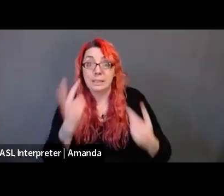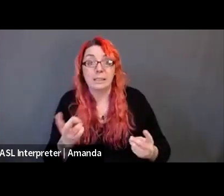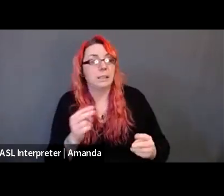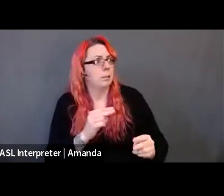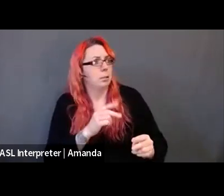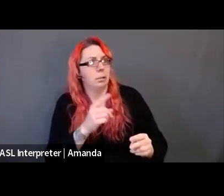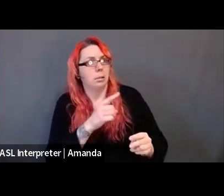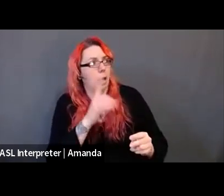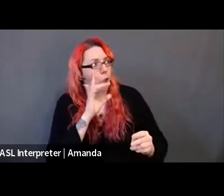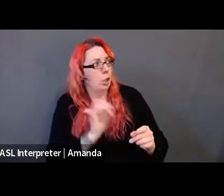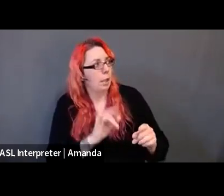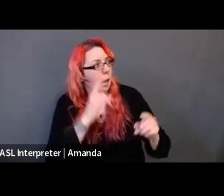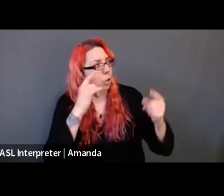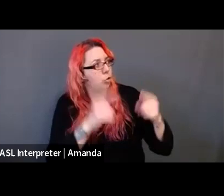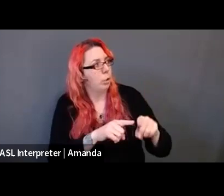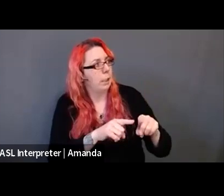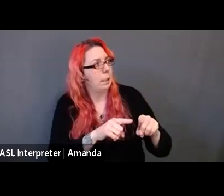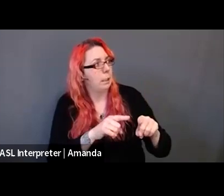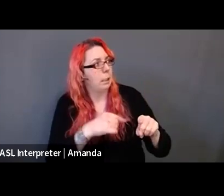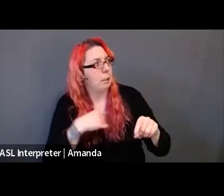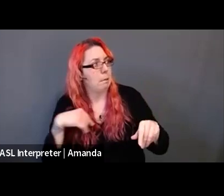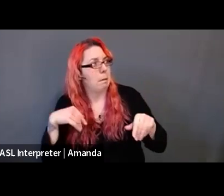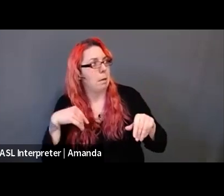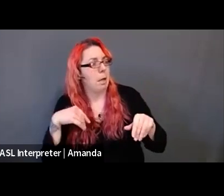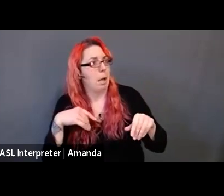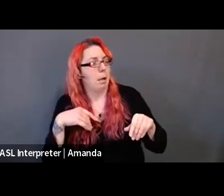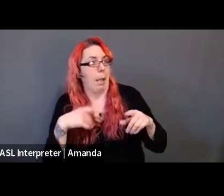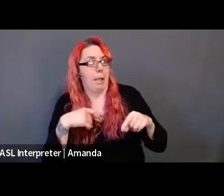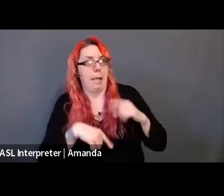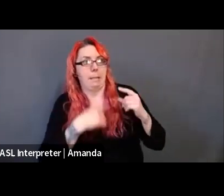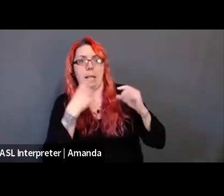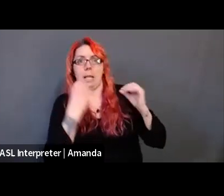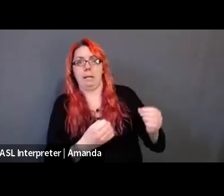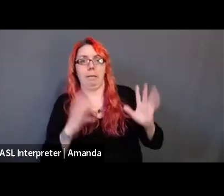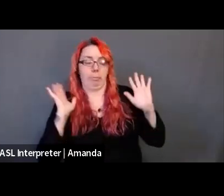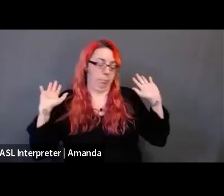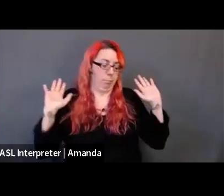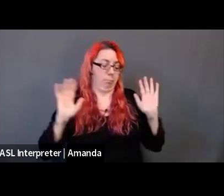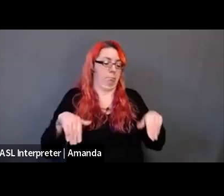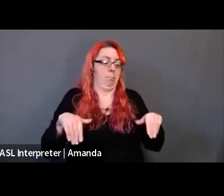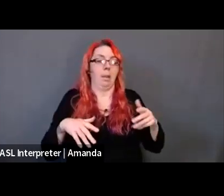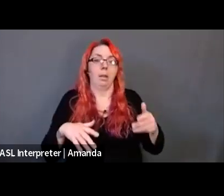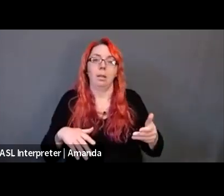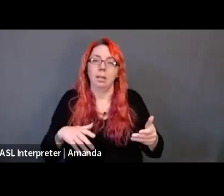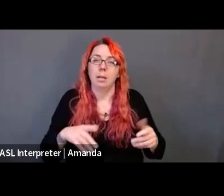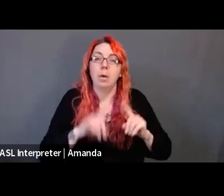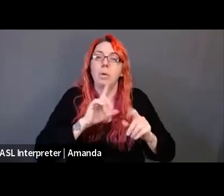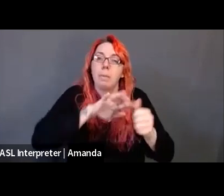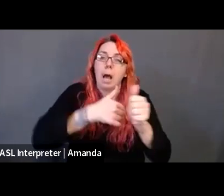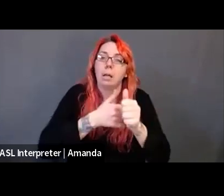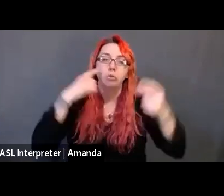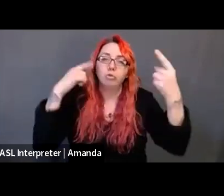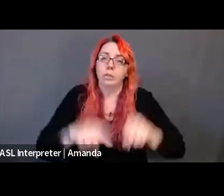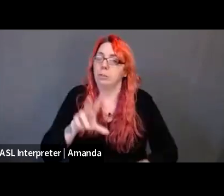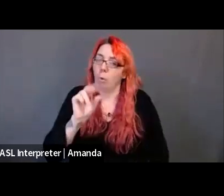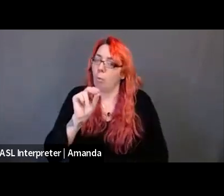Thank you. No, thank you. And Valerie has also added some text, which is really helpful. Thank you for that. What it makes me think of is